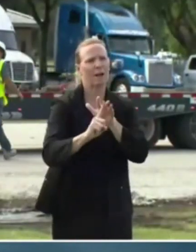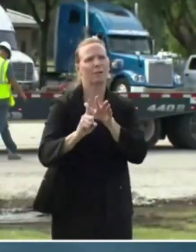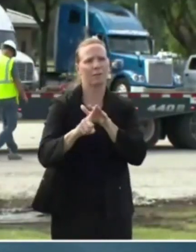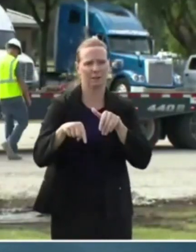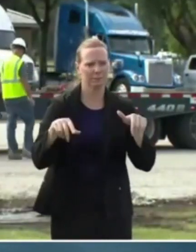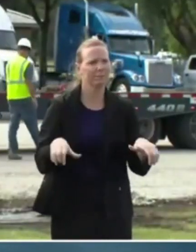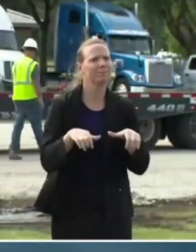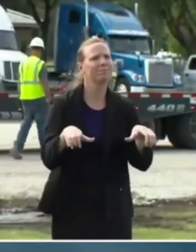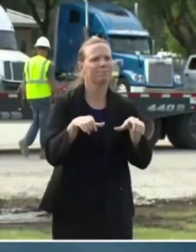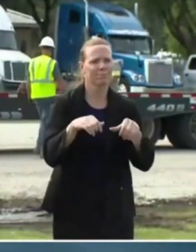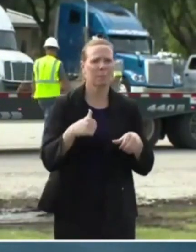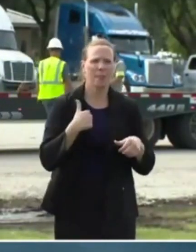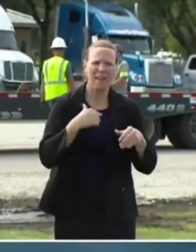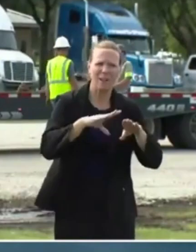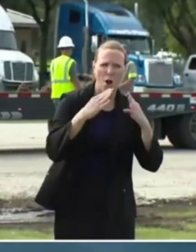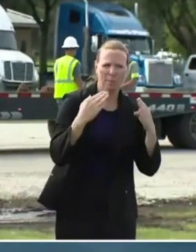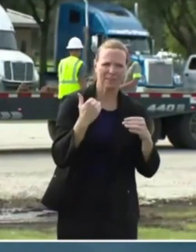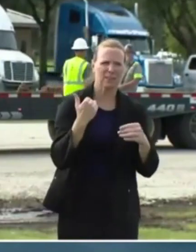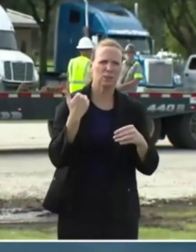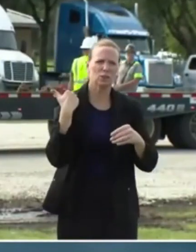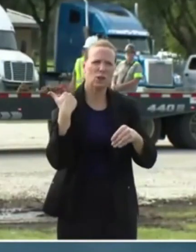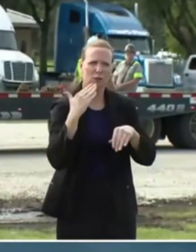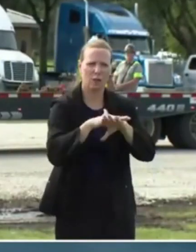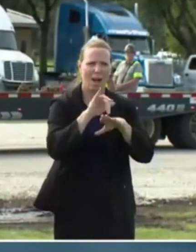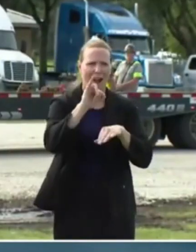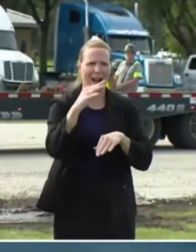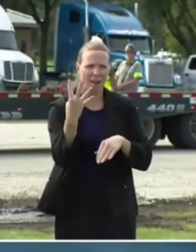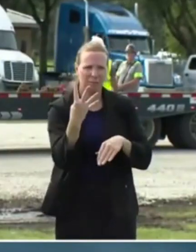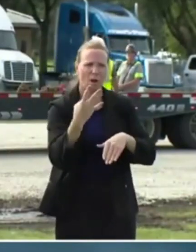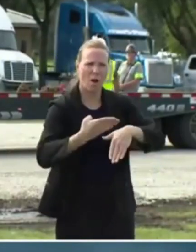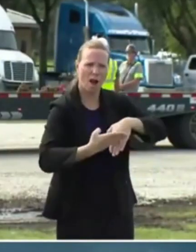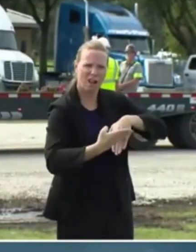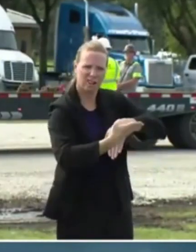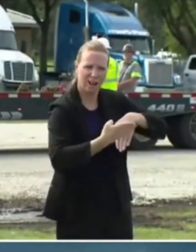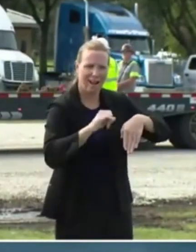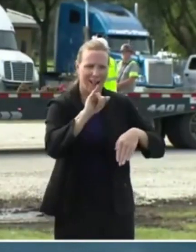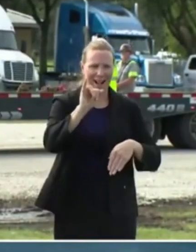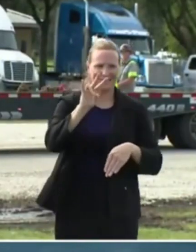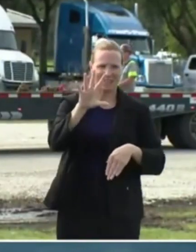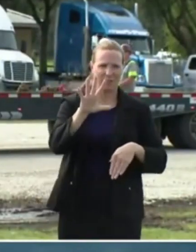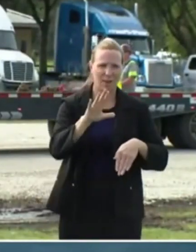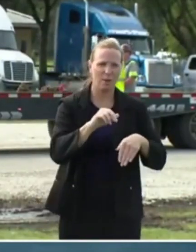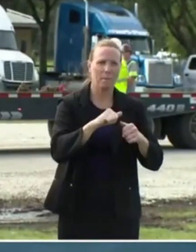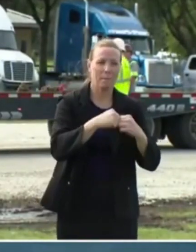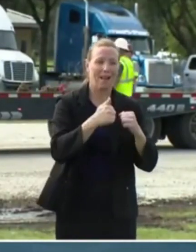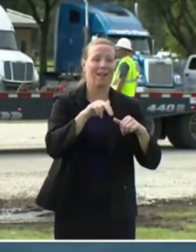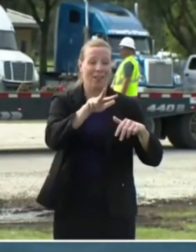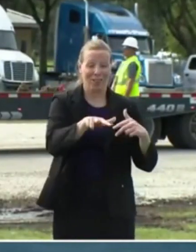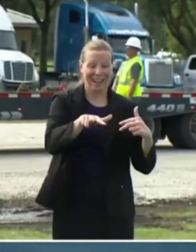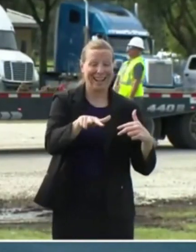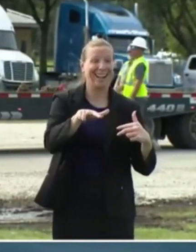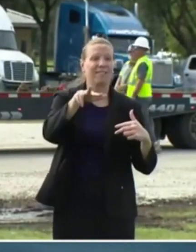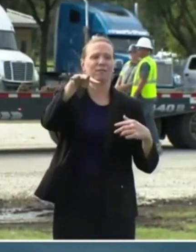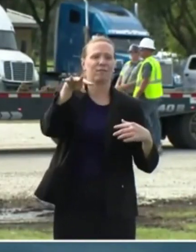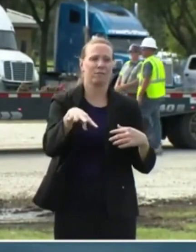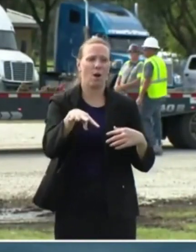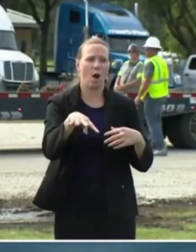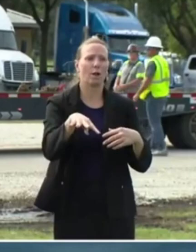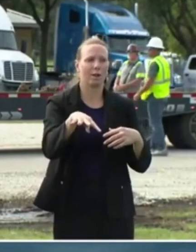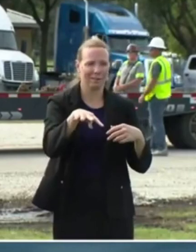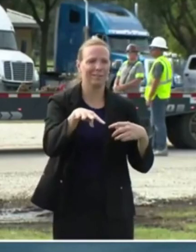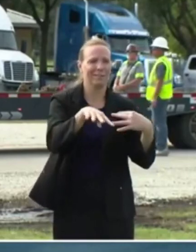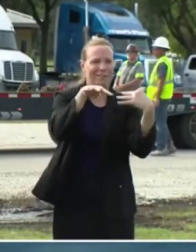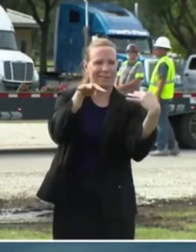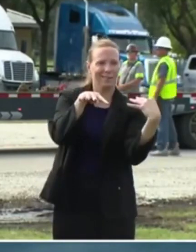the shoulders on the I-4 and the I-75. Veterans Expressway and Suncoast Parkway tolls have